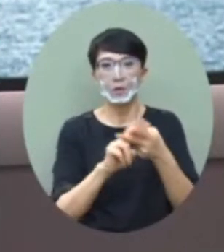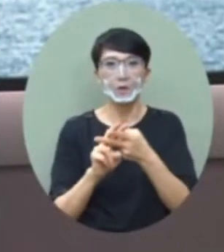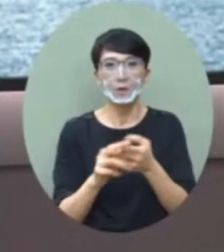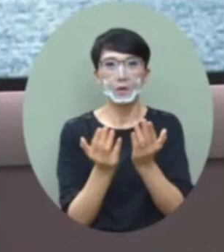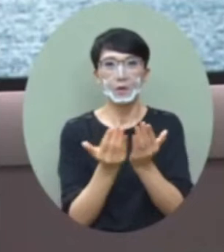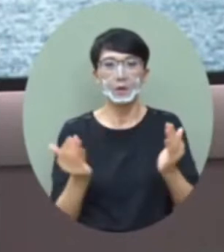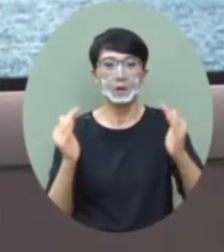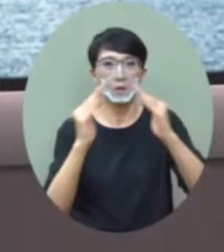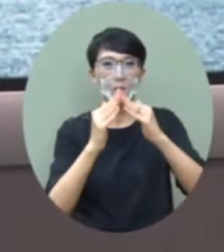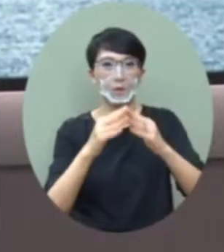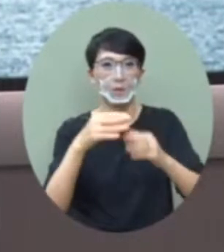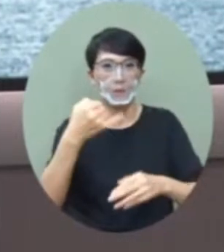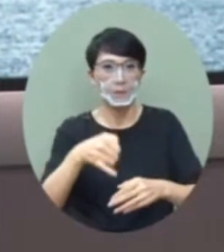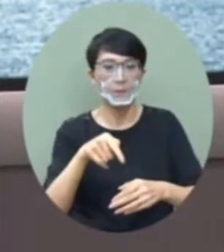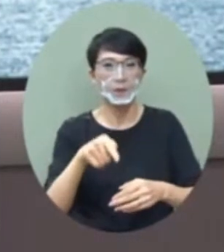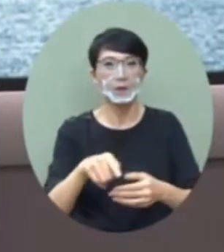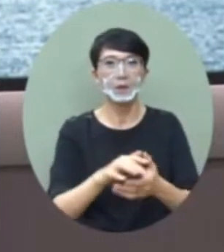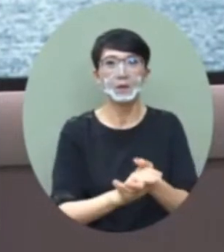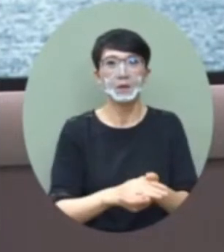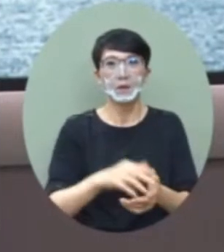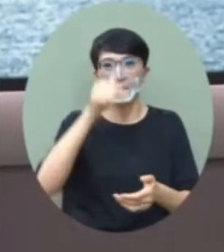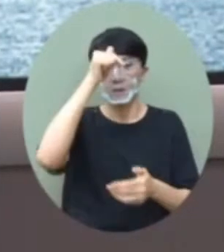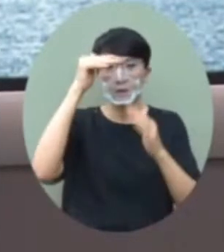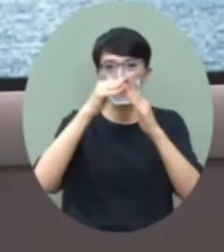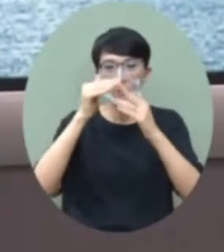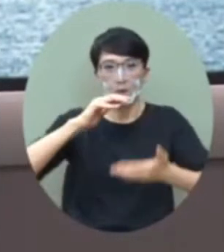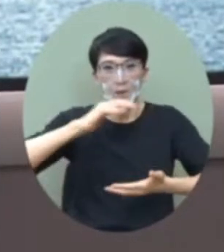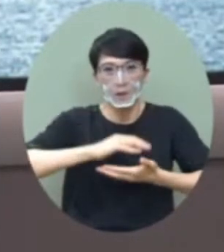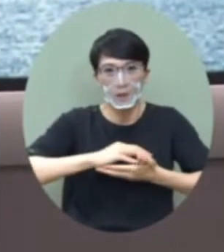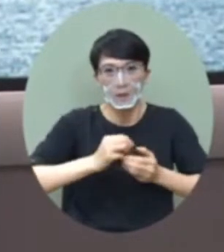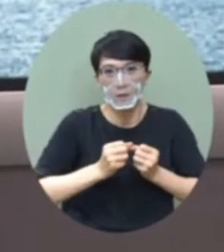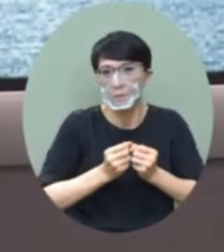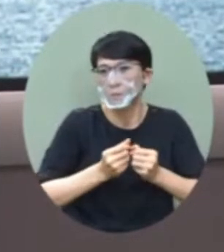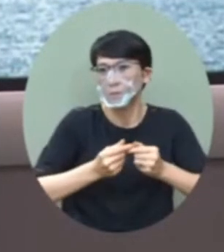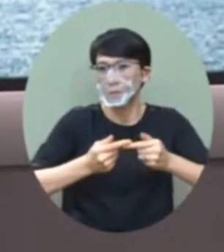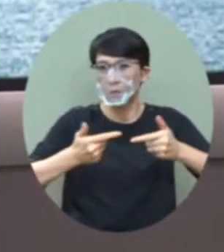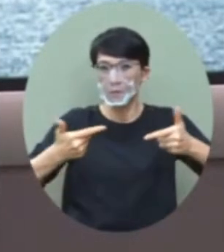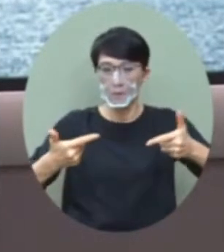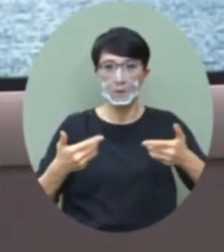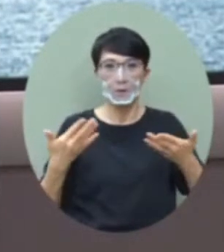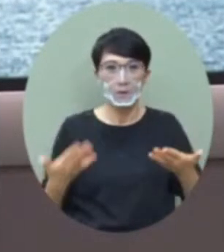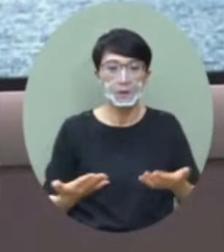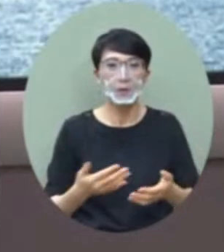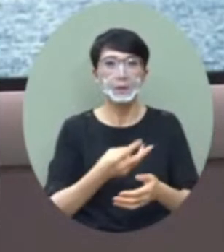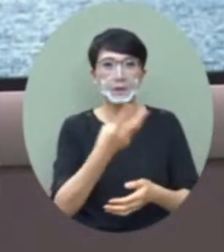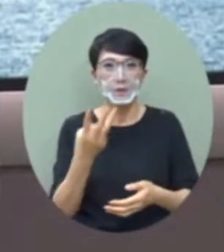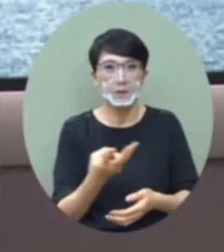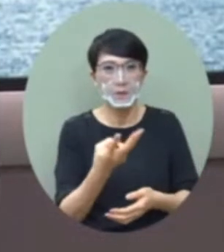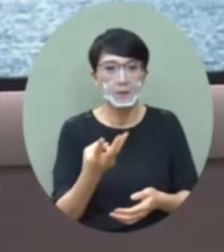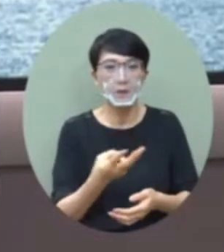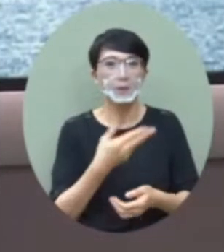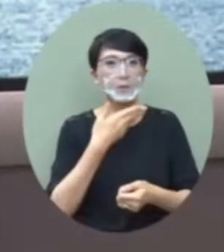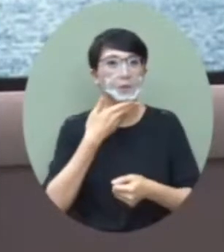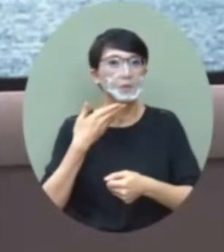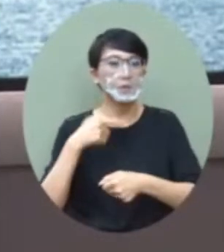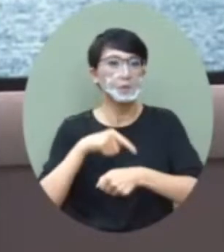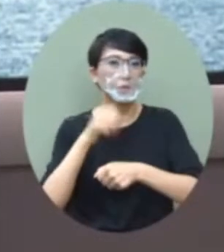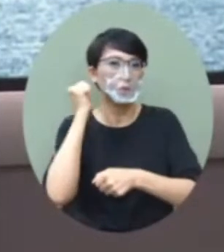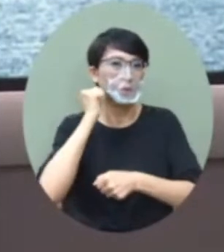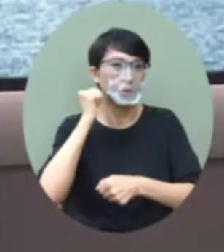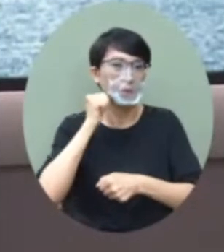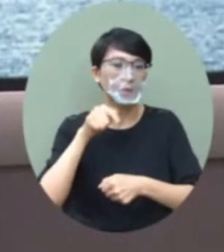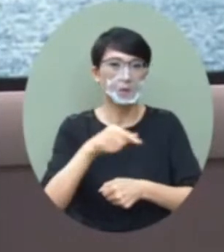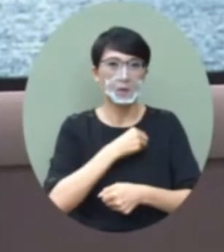were not being taken care of in our halls, but by SWD.